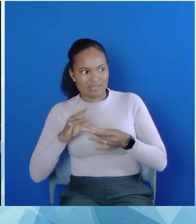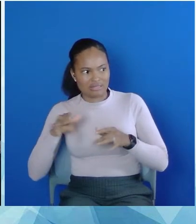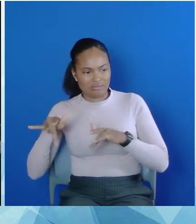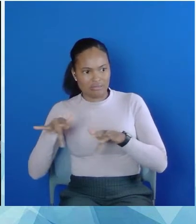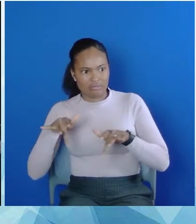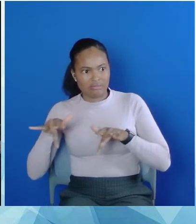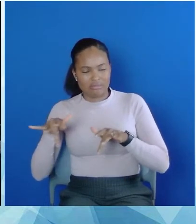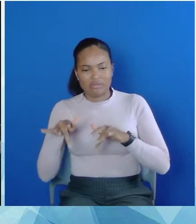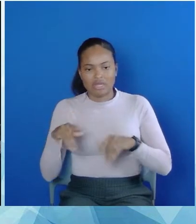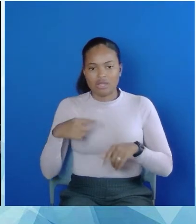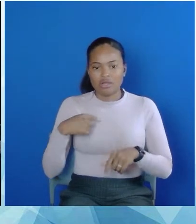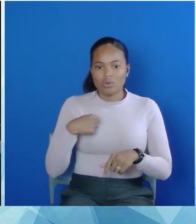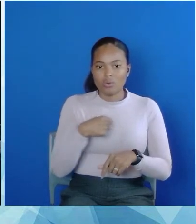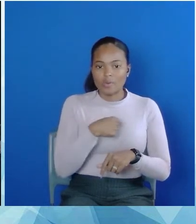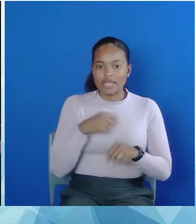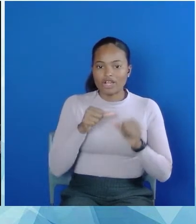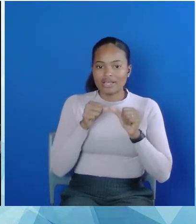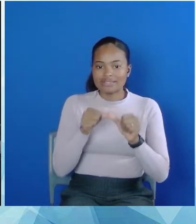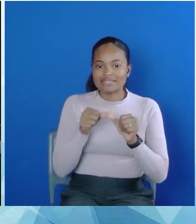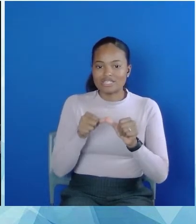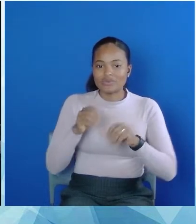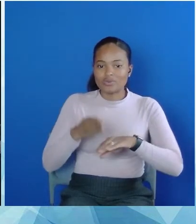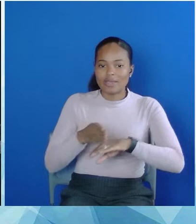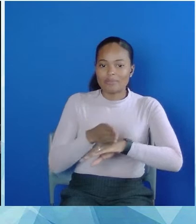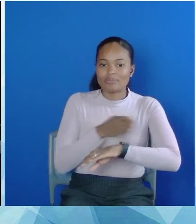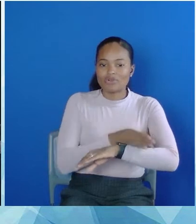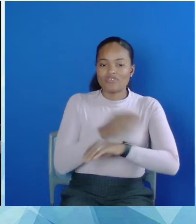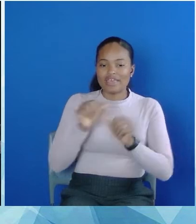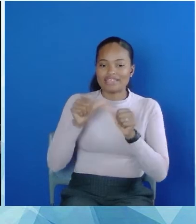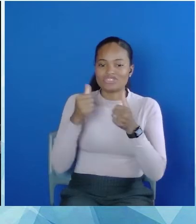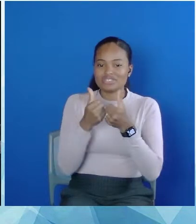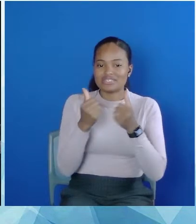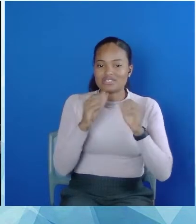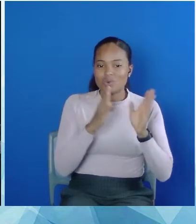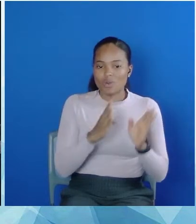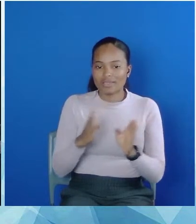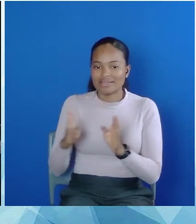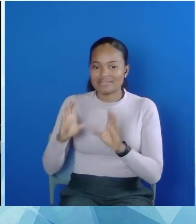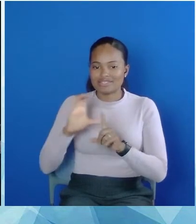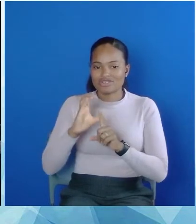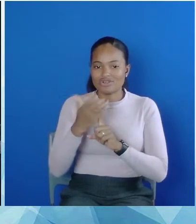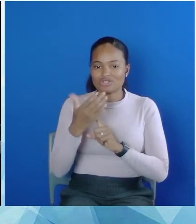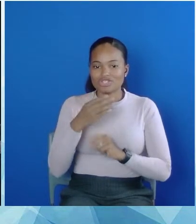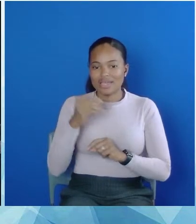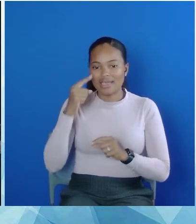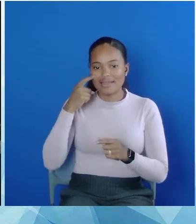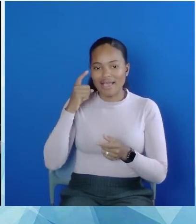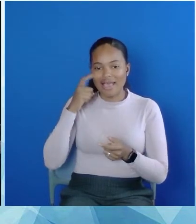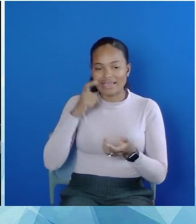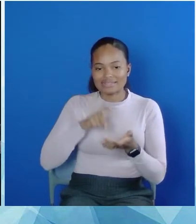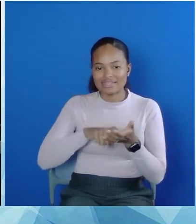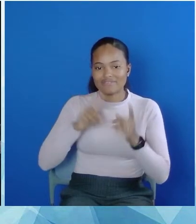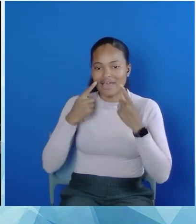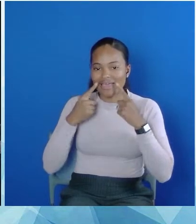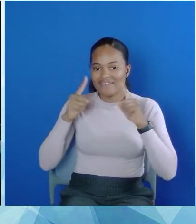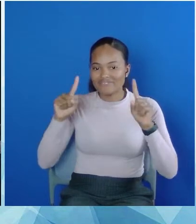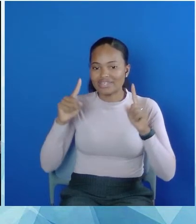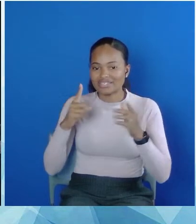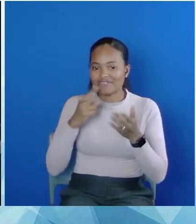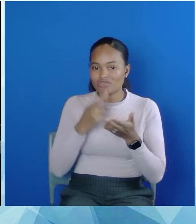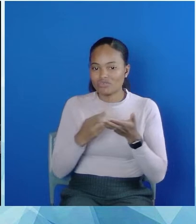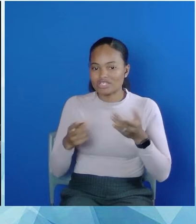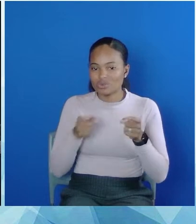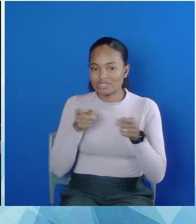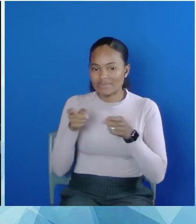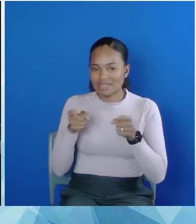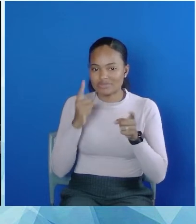We are continuing to improve the agency's organizational culture and identify effective resource management strategies, which